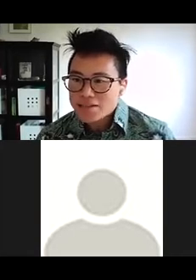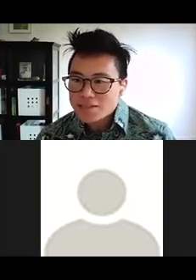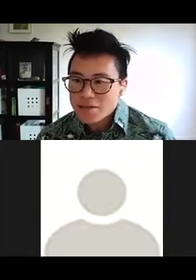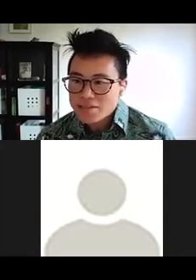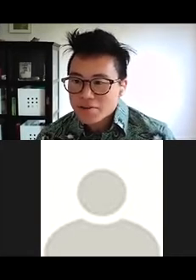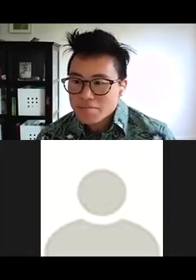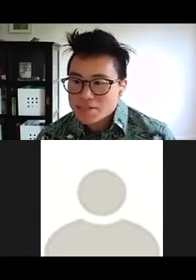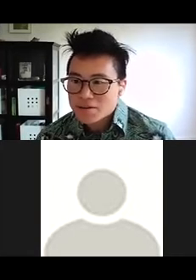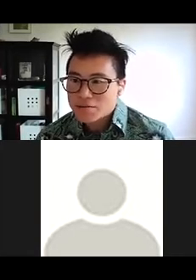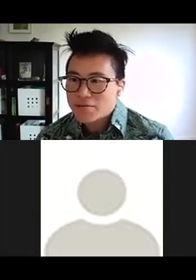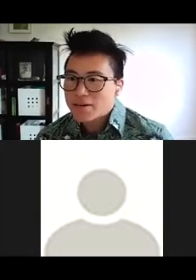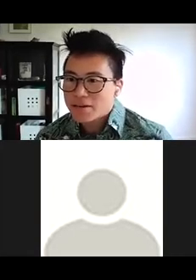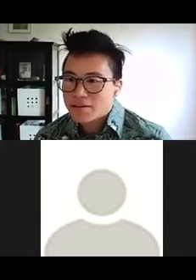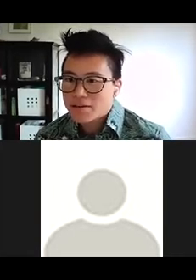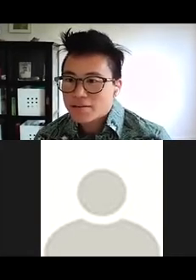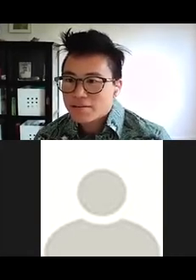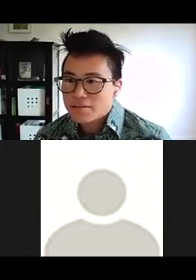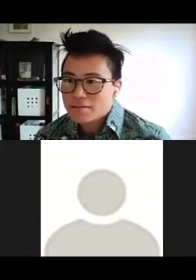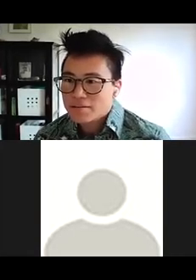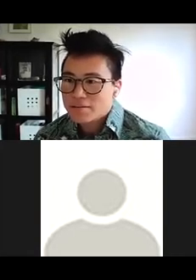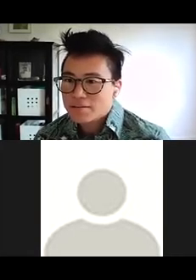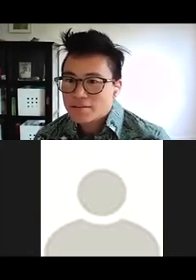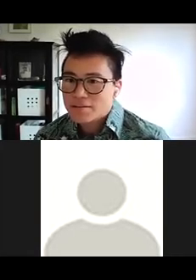Yeah, I just made this very messy note right here.